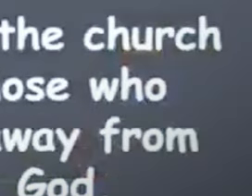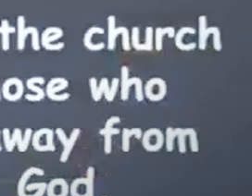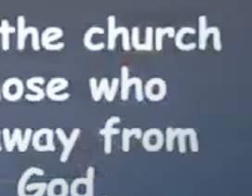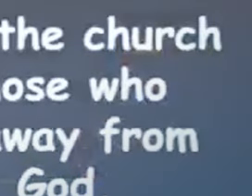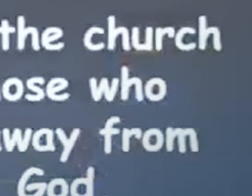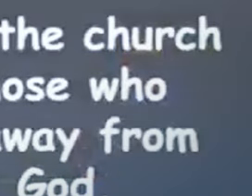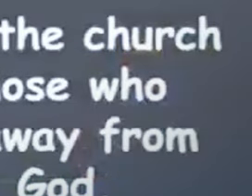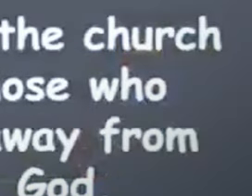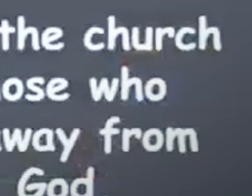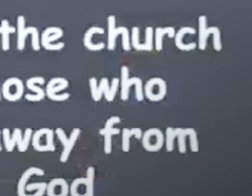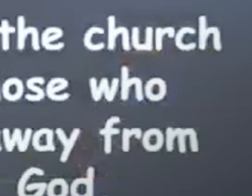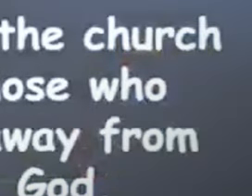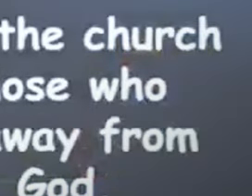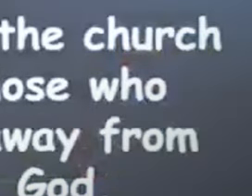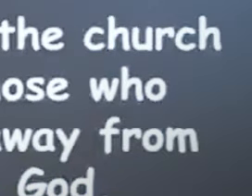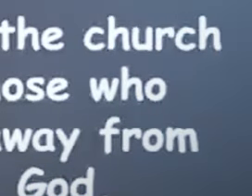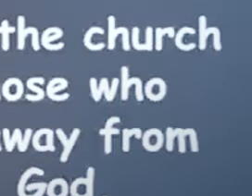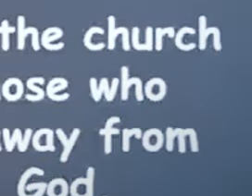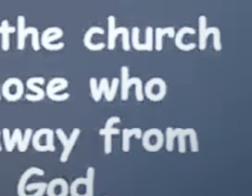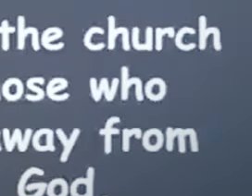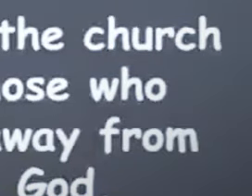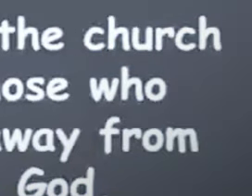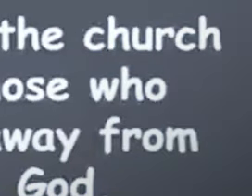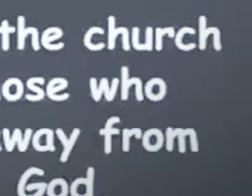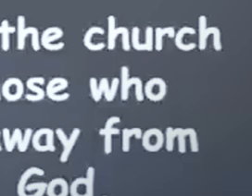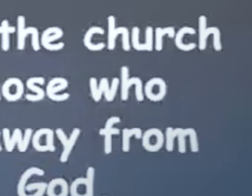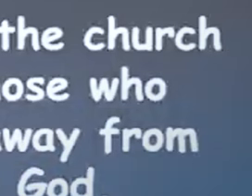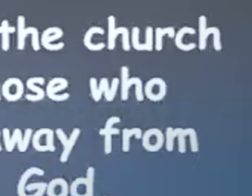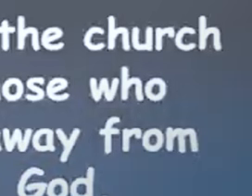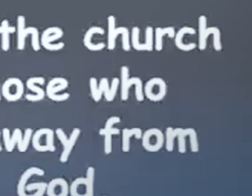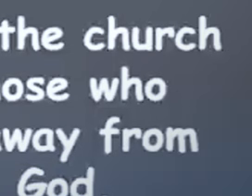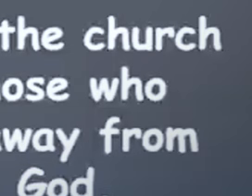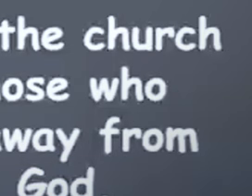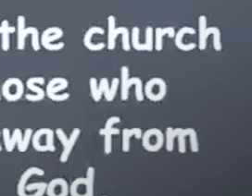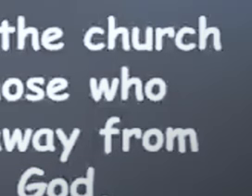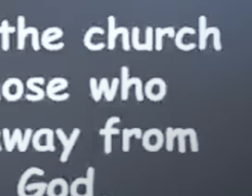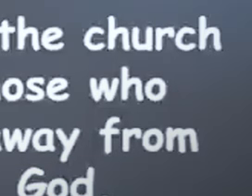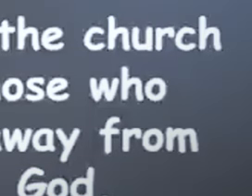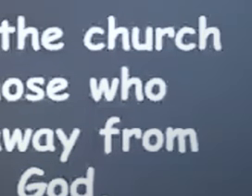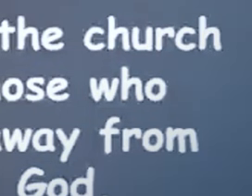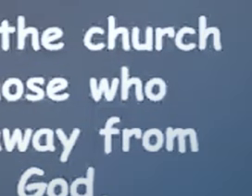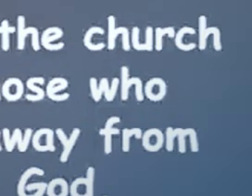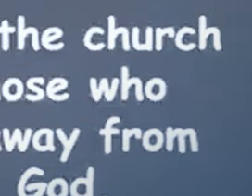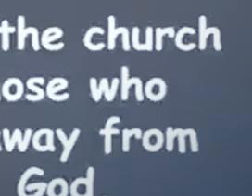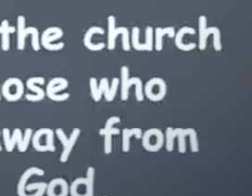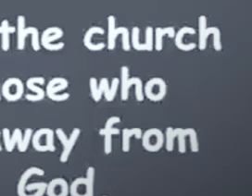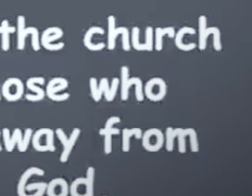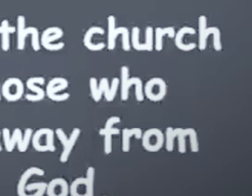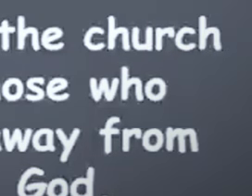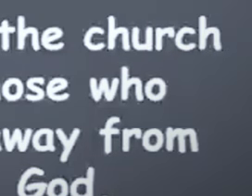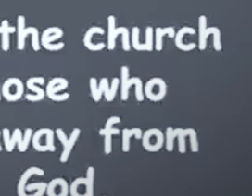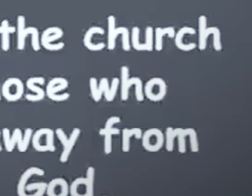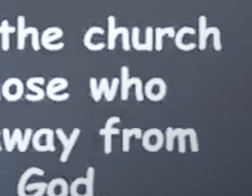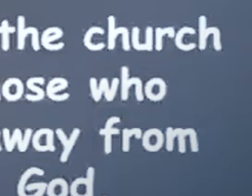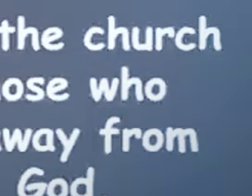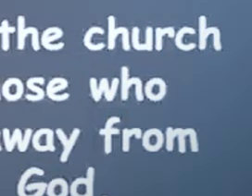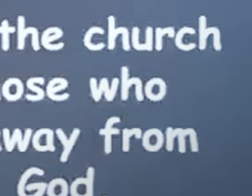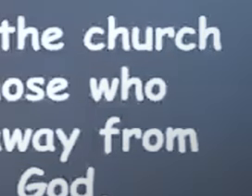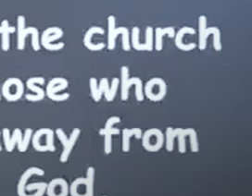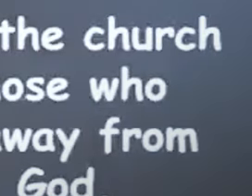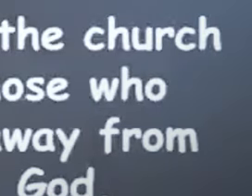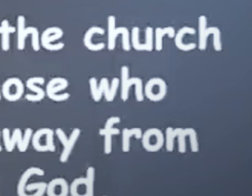Because the seal is saying that the Lord knows those who are His. That is the first part.